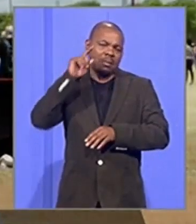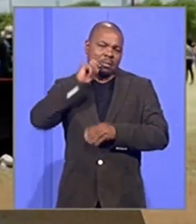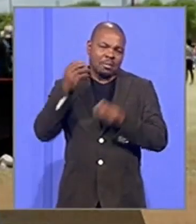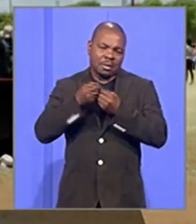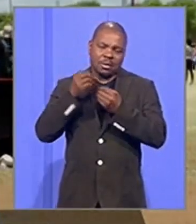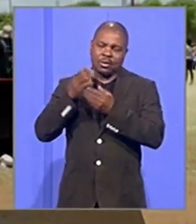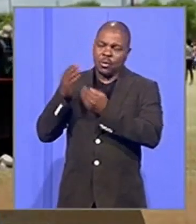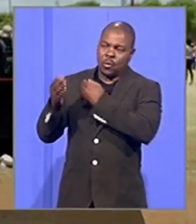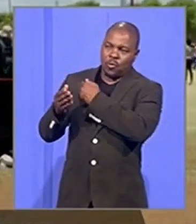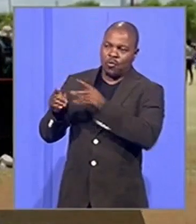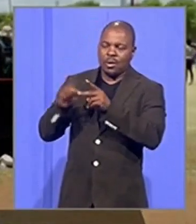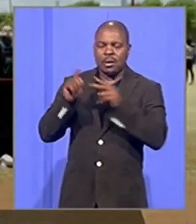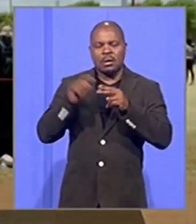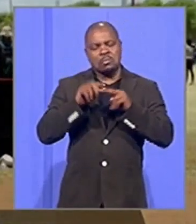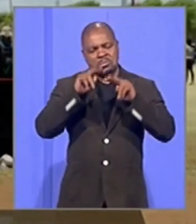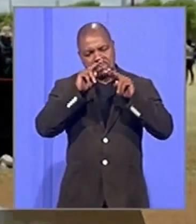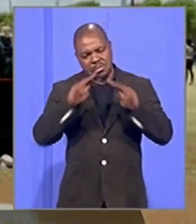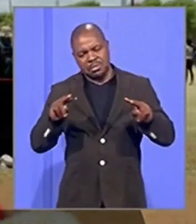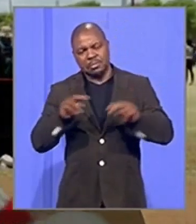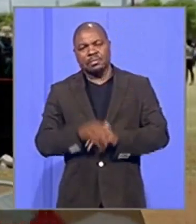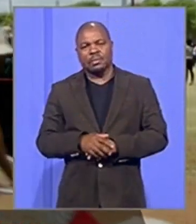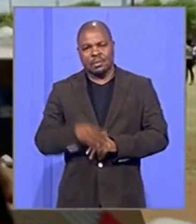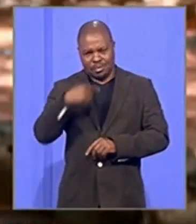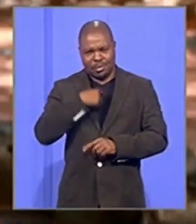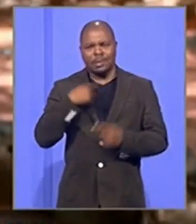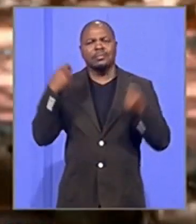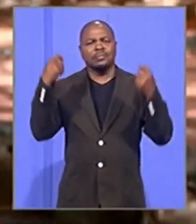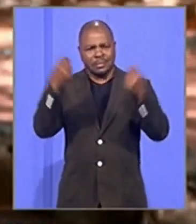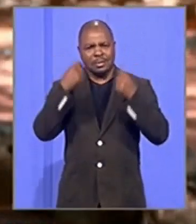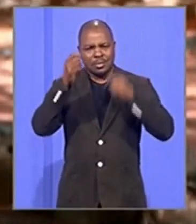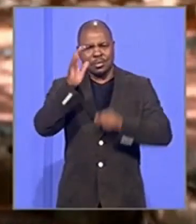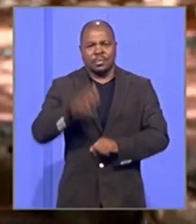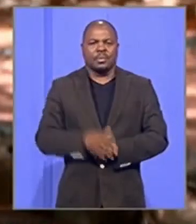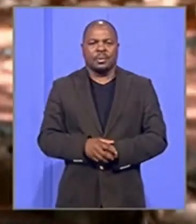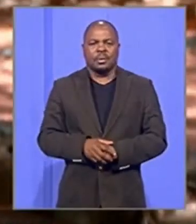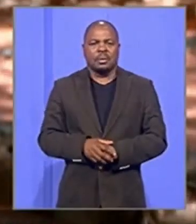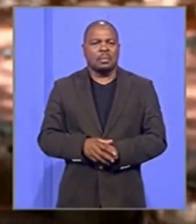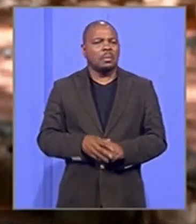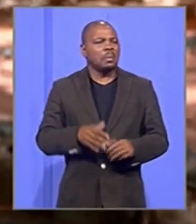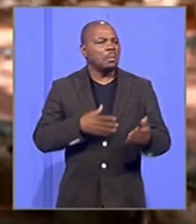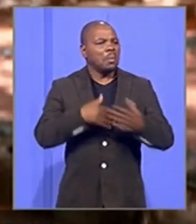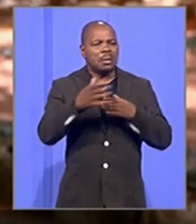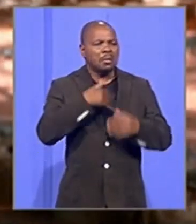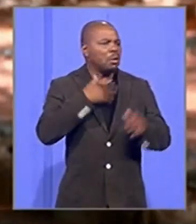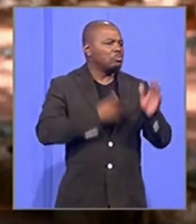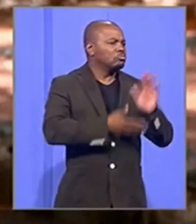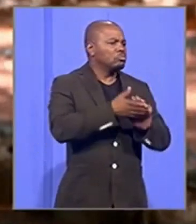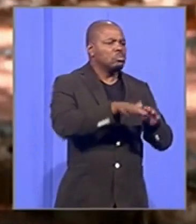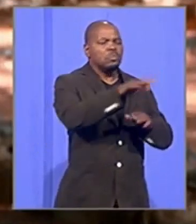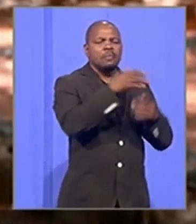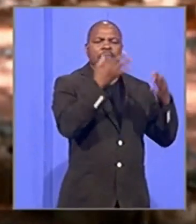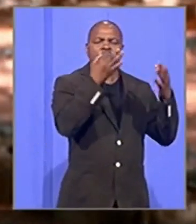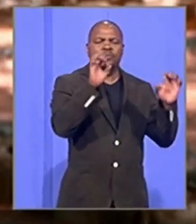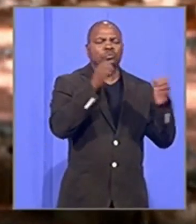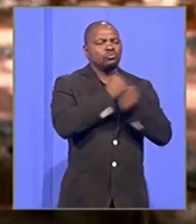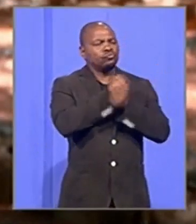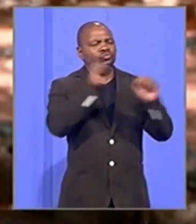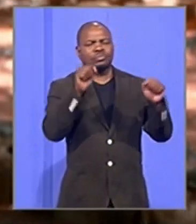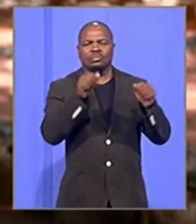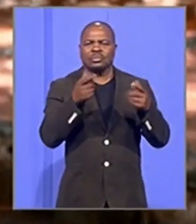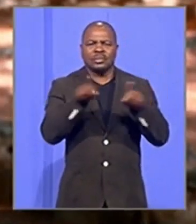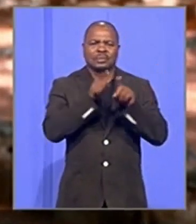you. I will be celebrating it. I'm free wherever I go. I feel very free. It was not like those days,